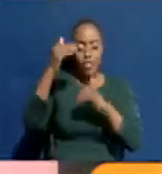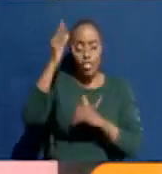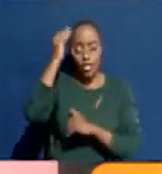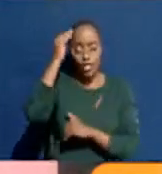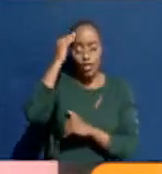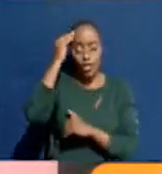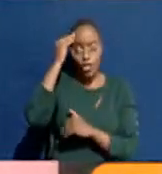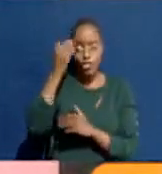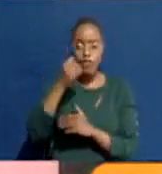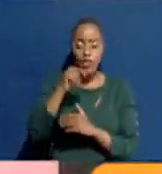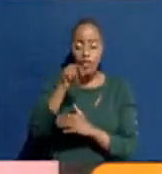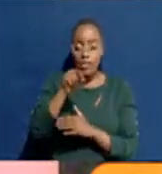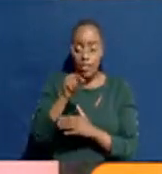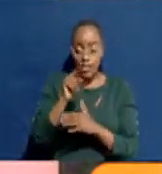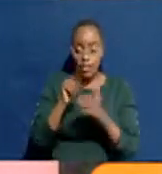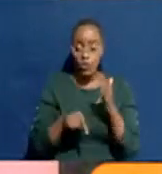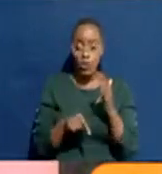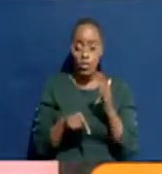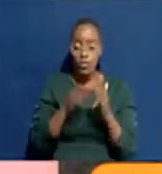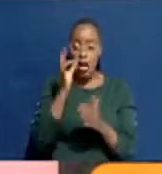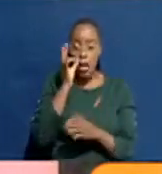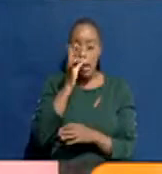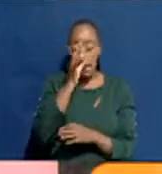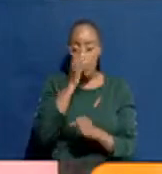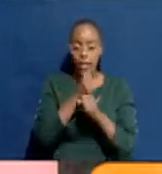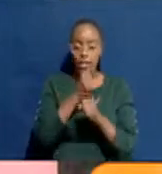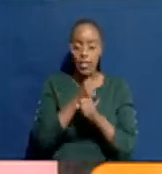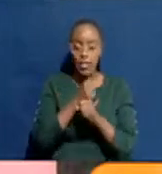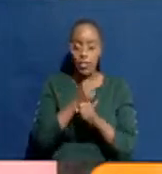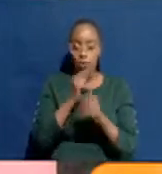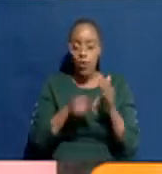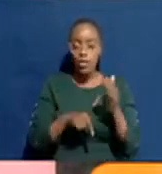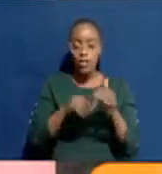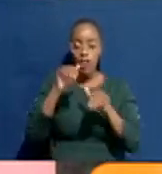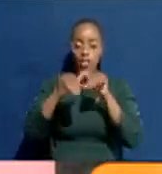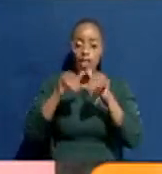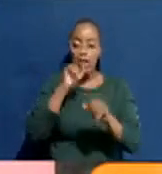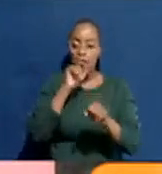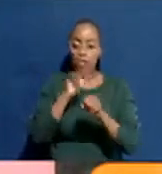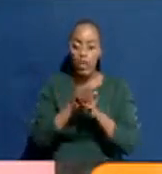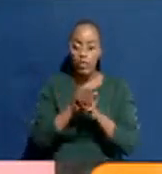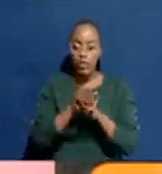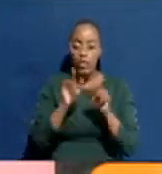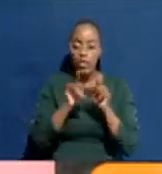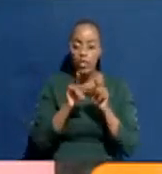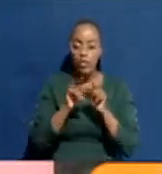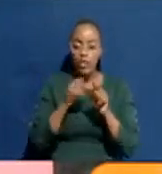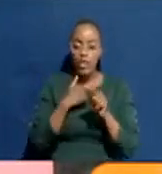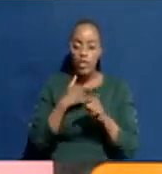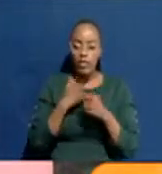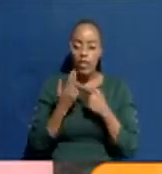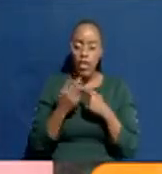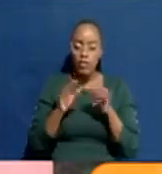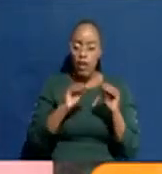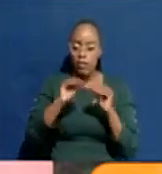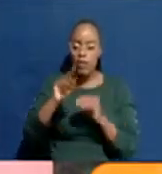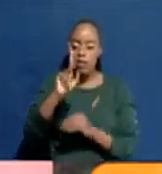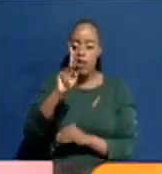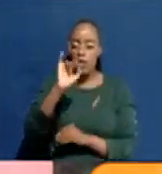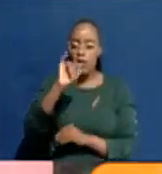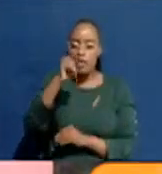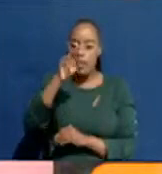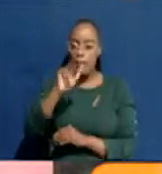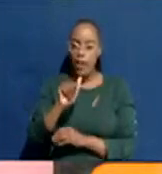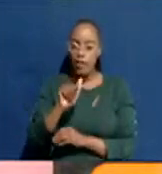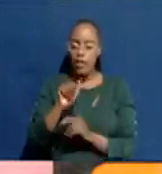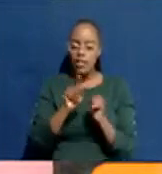So what did the Kibaki administration do with the election promise? They threw it to Kipra. And Kipra